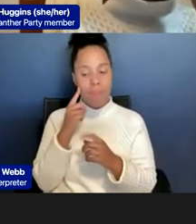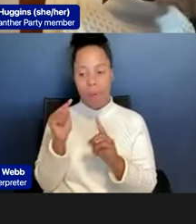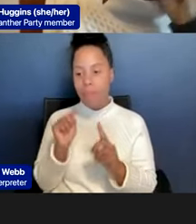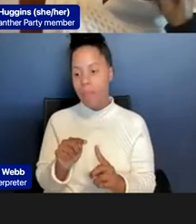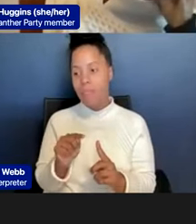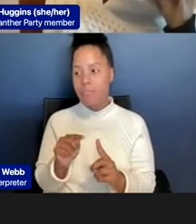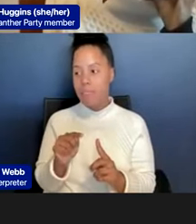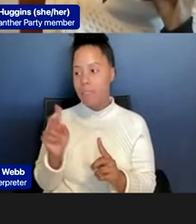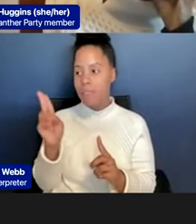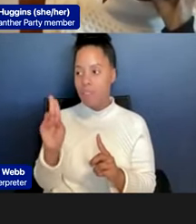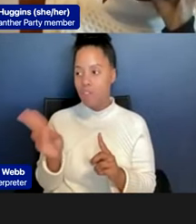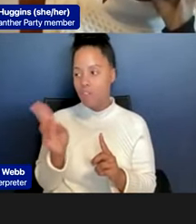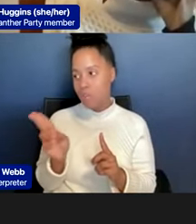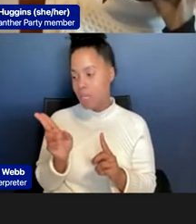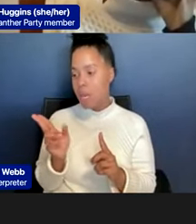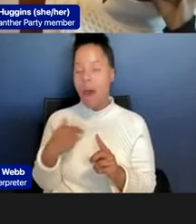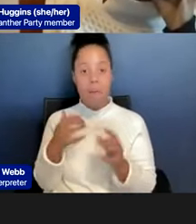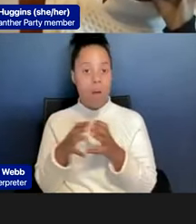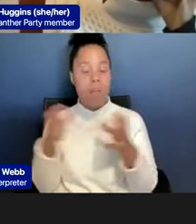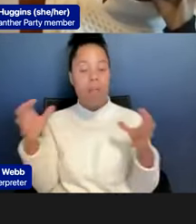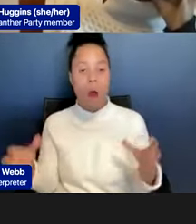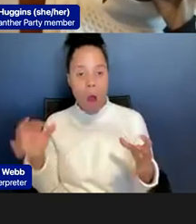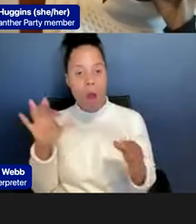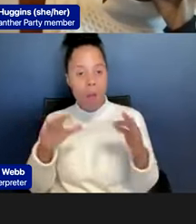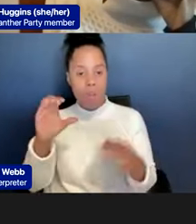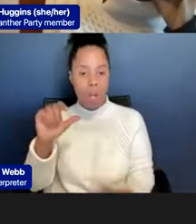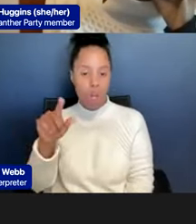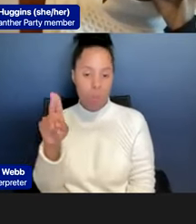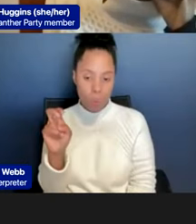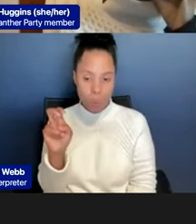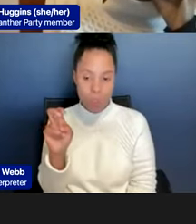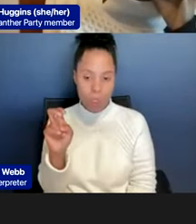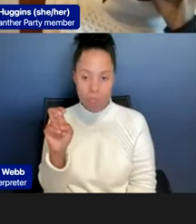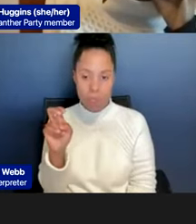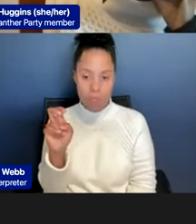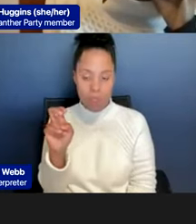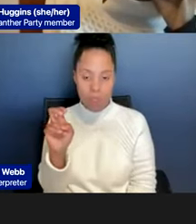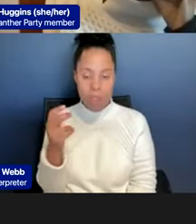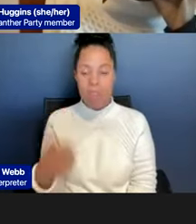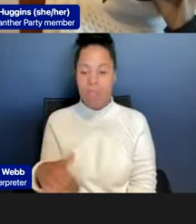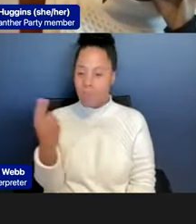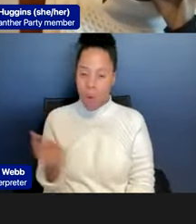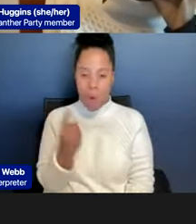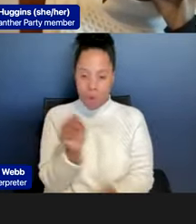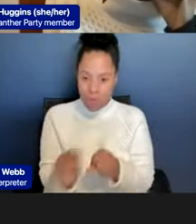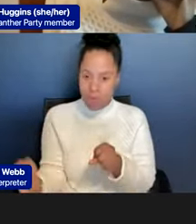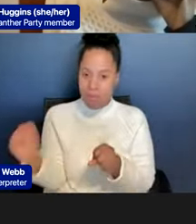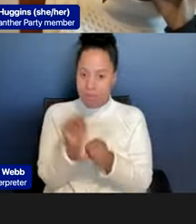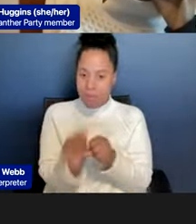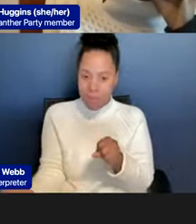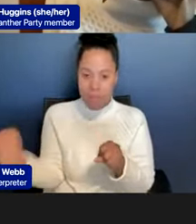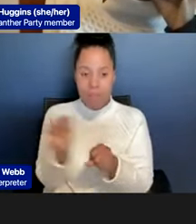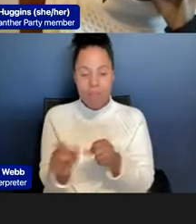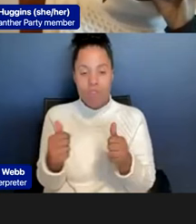this history has a lot of clues. It's always perilous to try to duplicate something, you know,